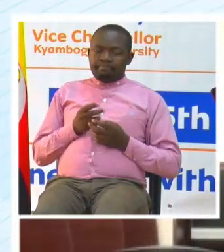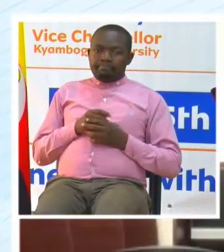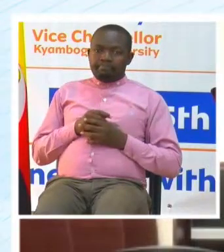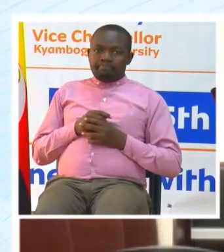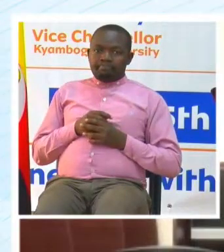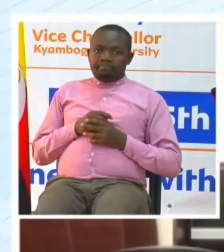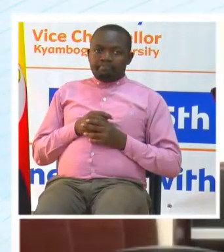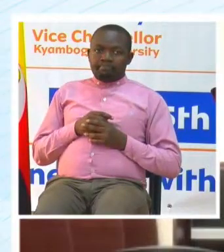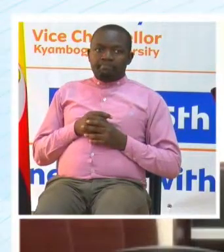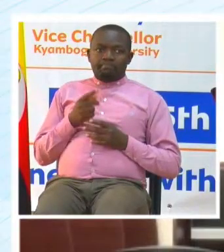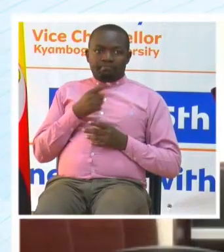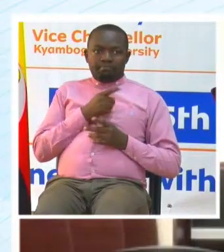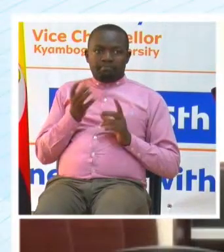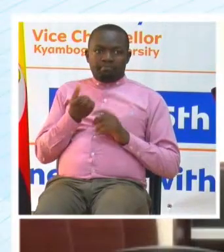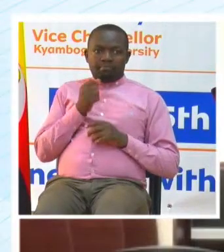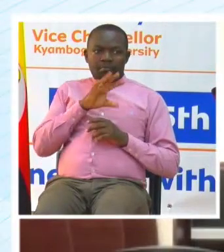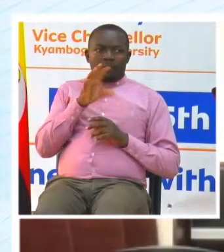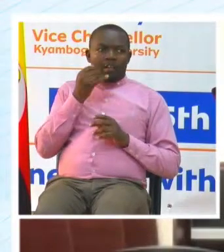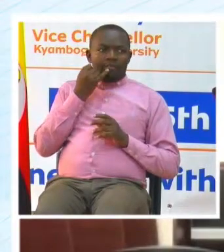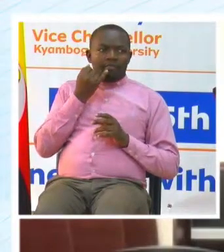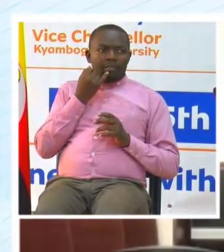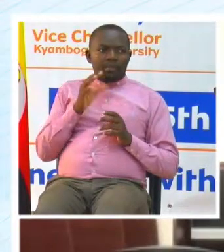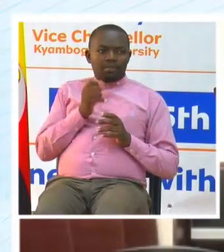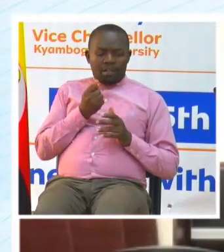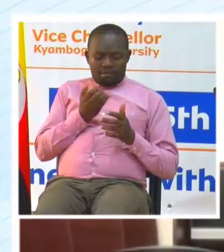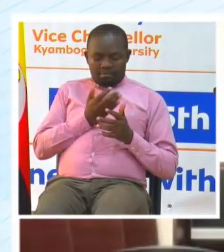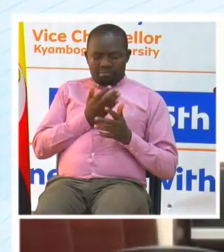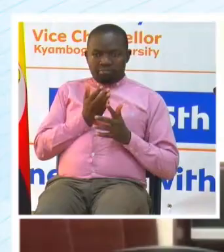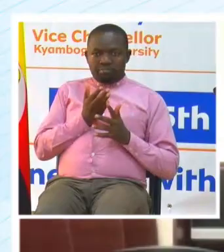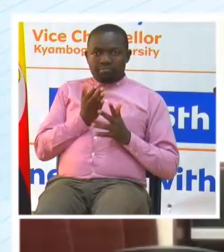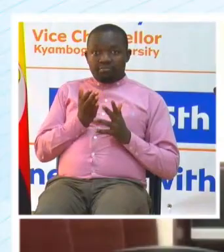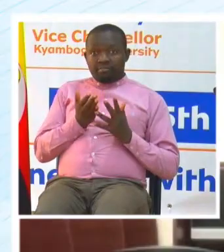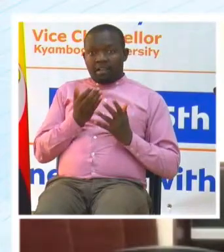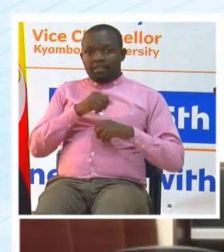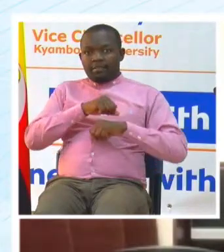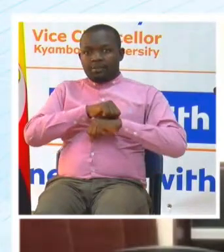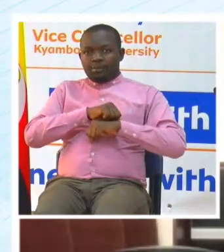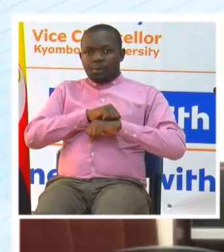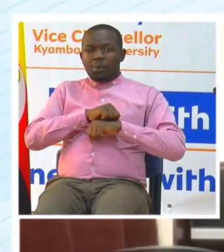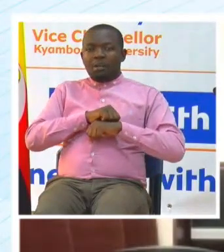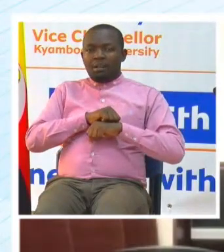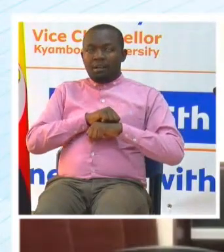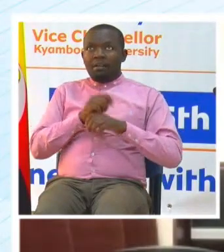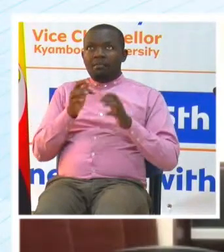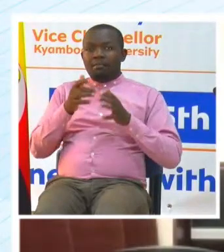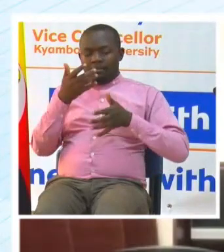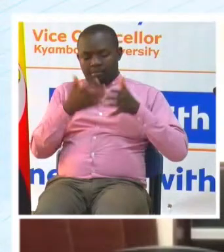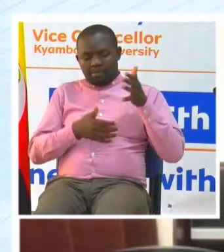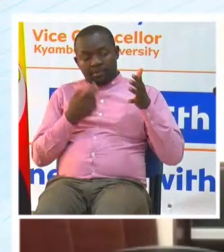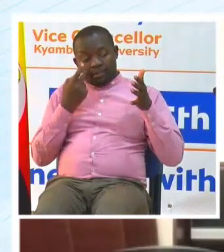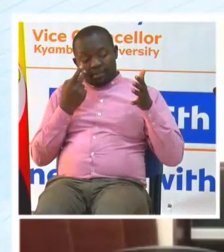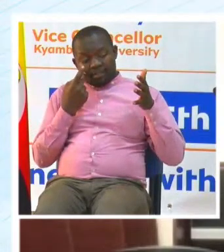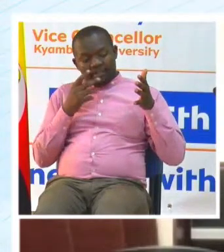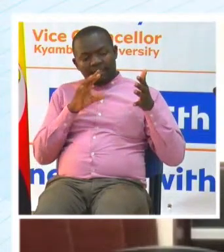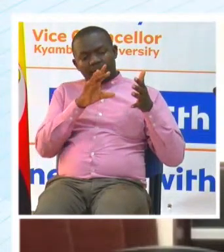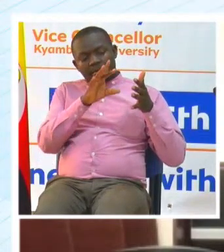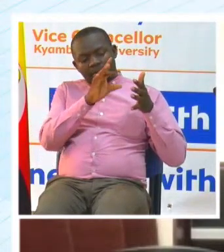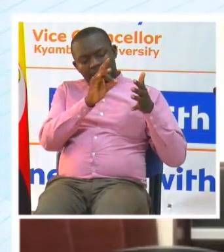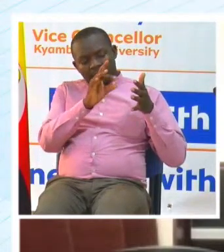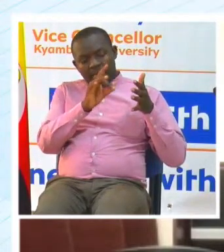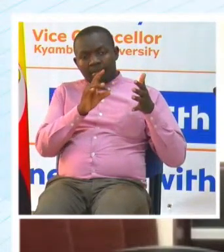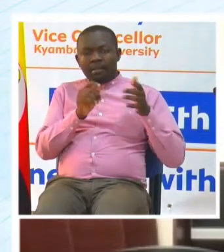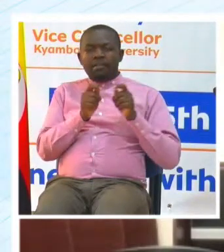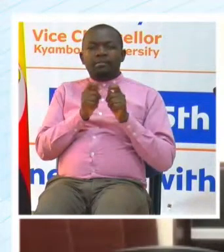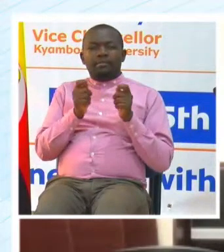To get all this information, you have to visit the school websites, talk to the alumni on LinkedIn, and also look at different journals and